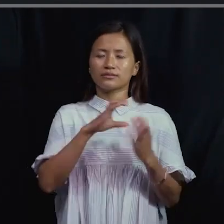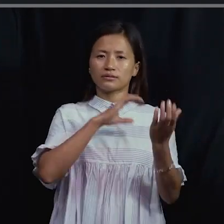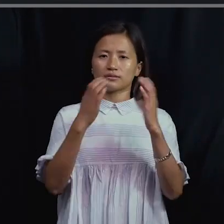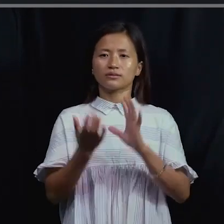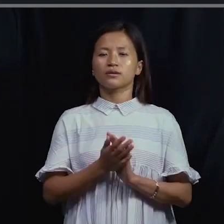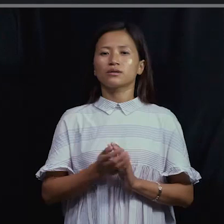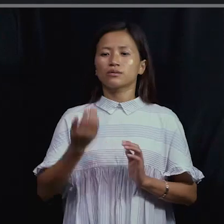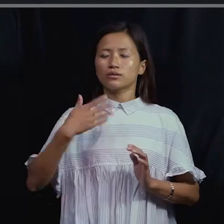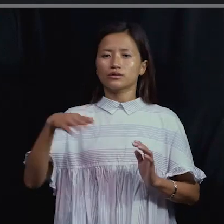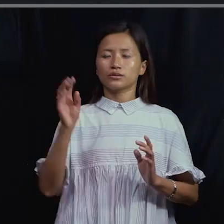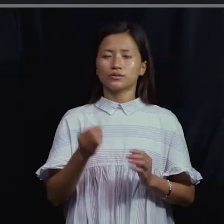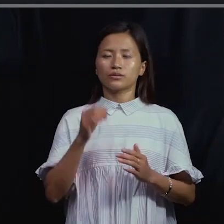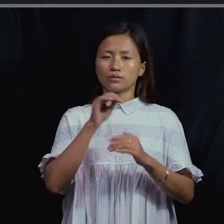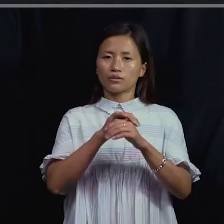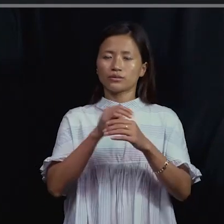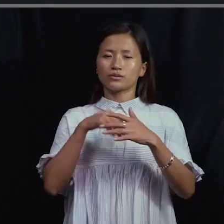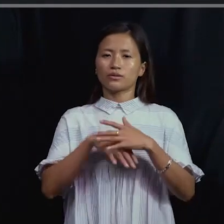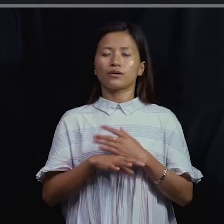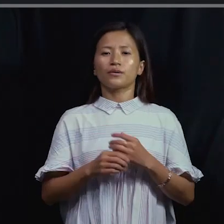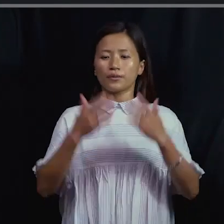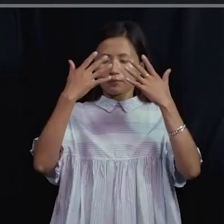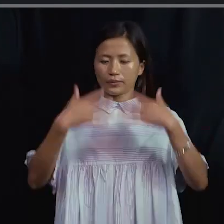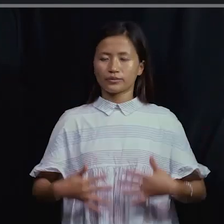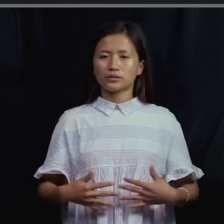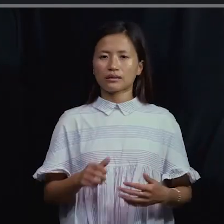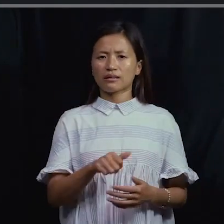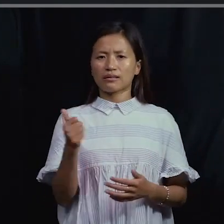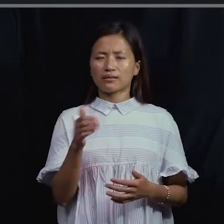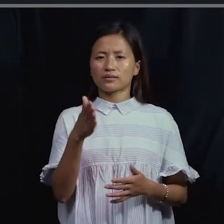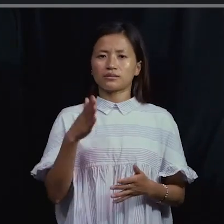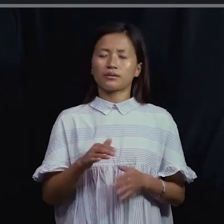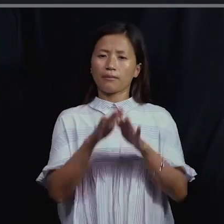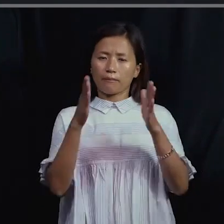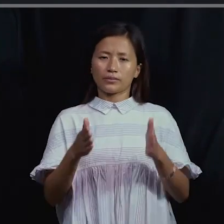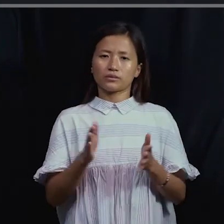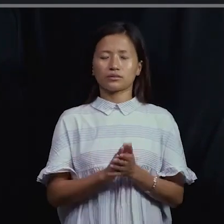are going on in your body, okay? So that is nothing out of the box. It